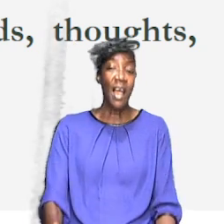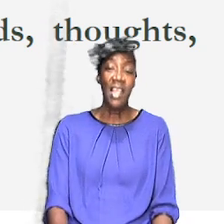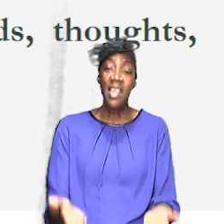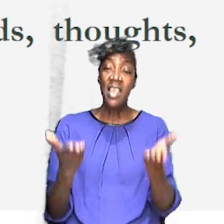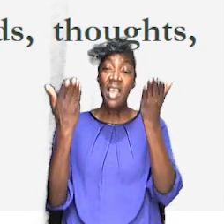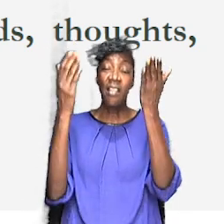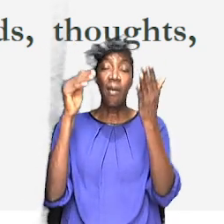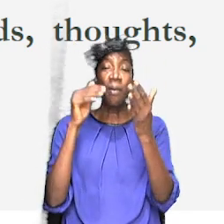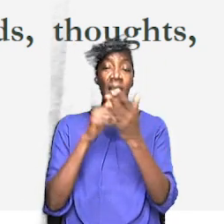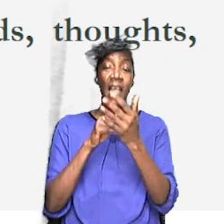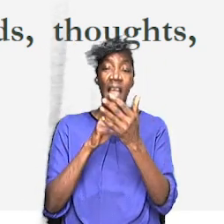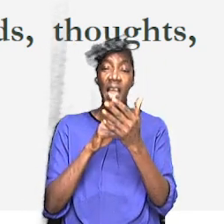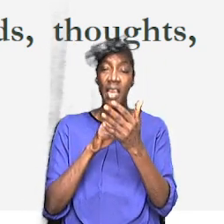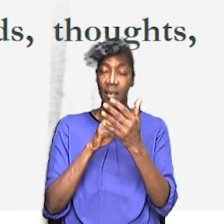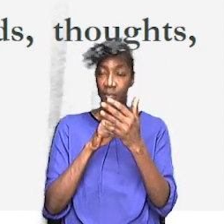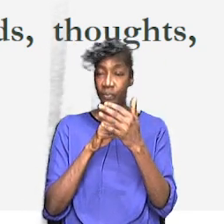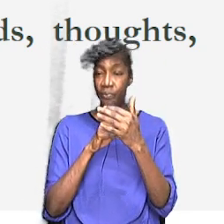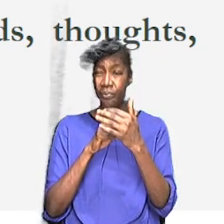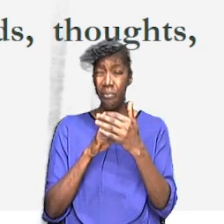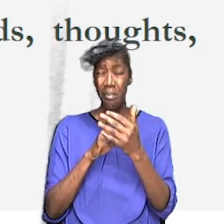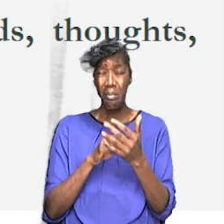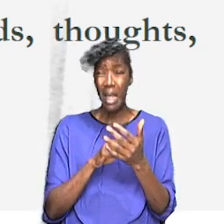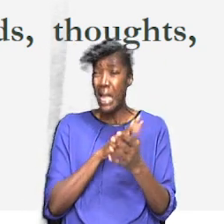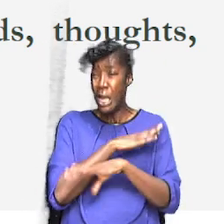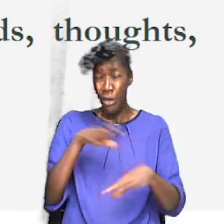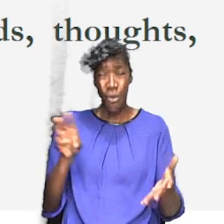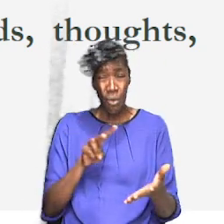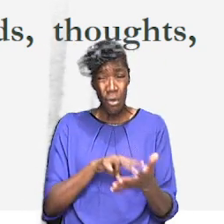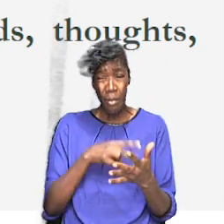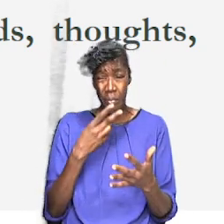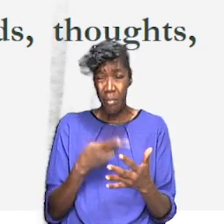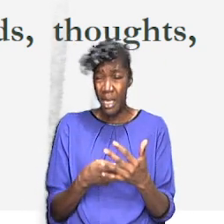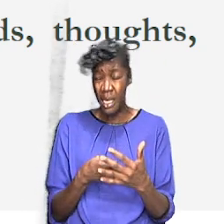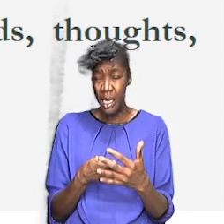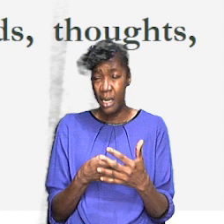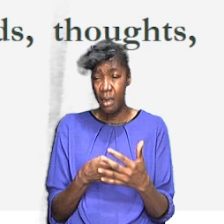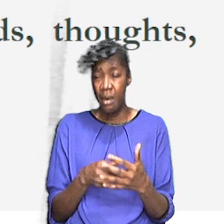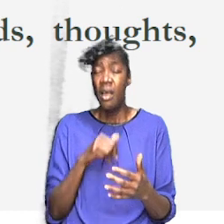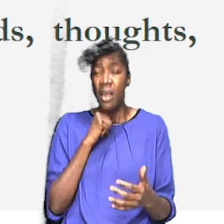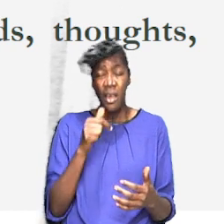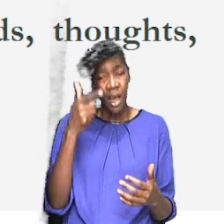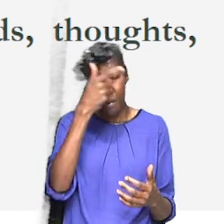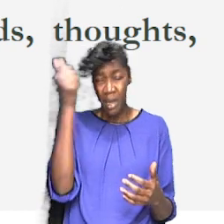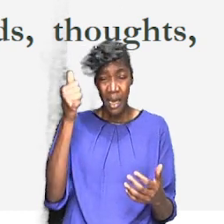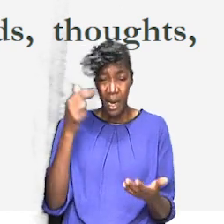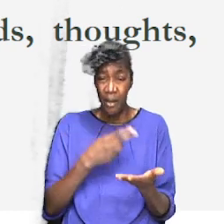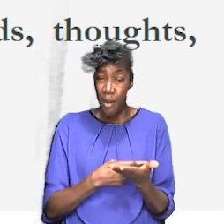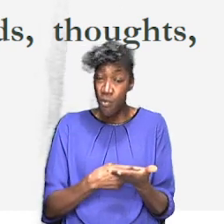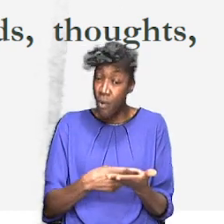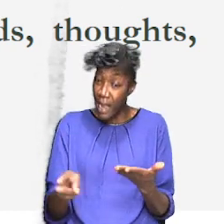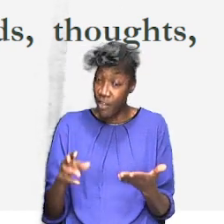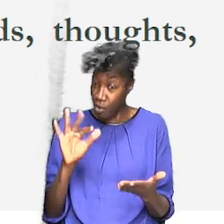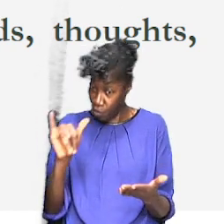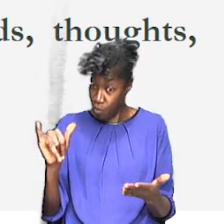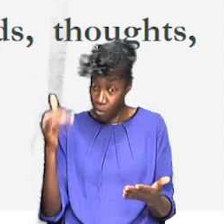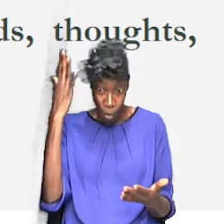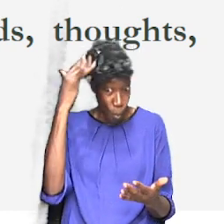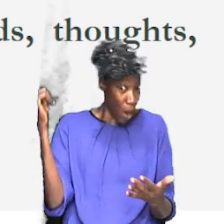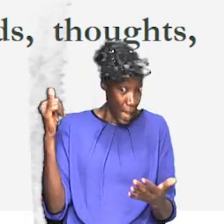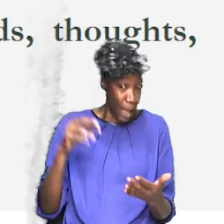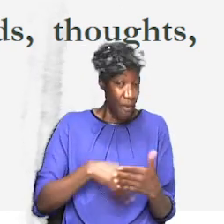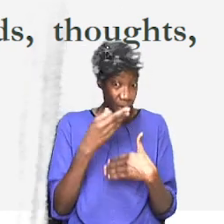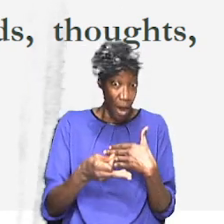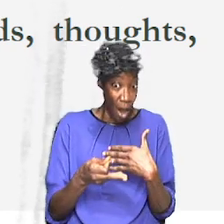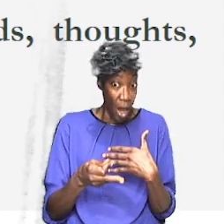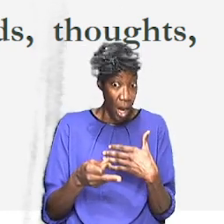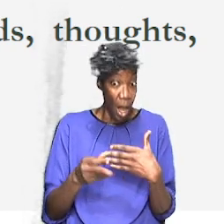righteous falls 7 times. It doesn't mean, amen, it's not because he's righteous makes him fall. It's not even because he's righteous why he gets back